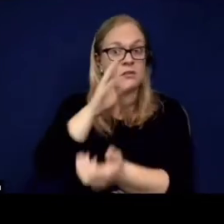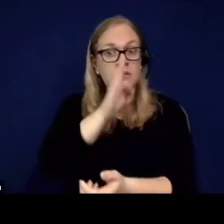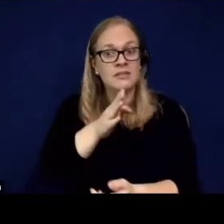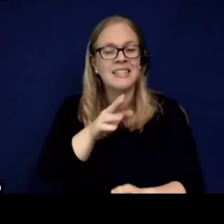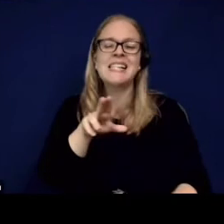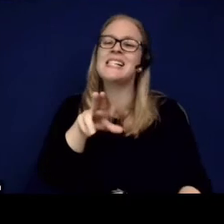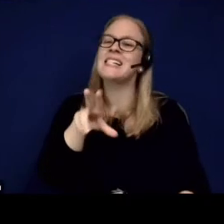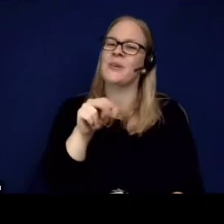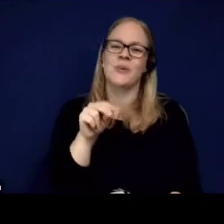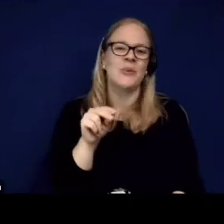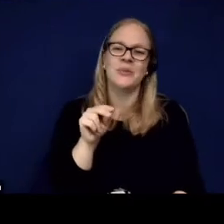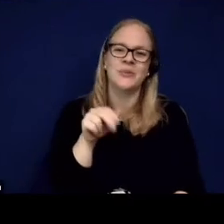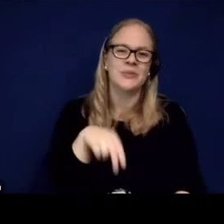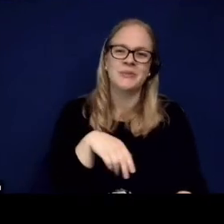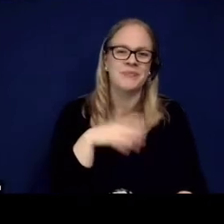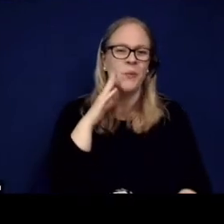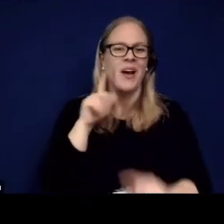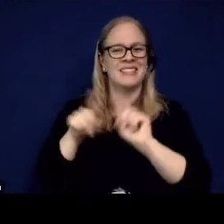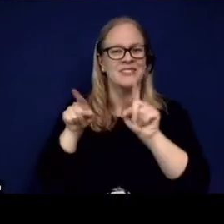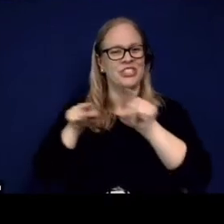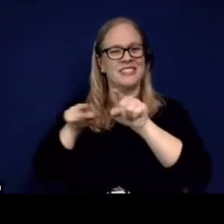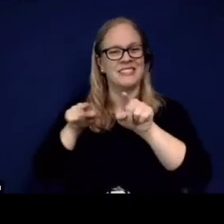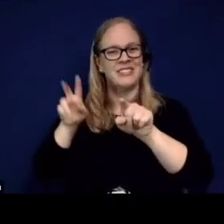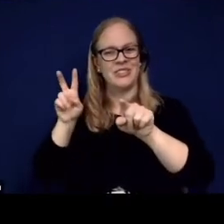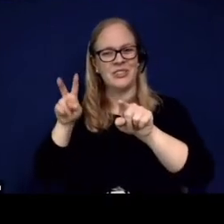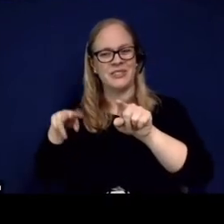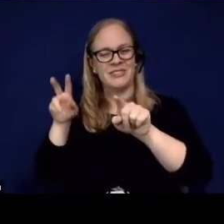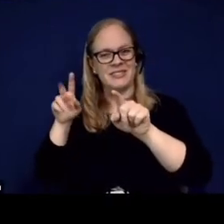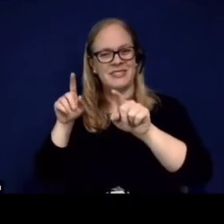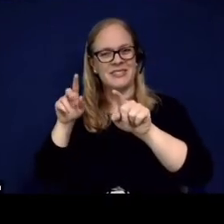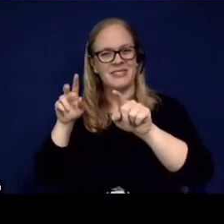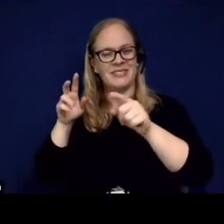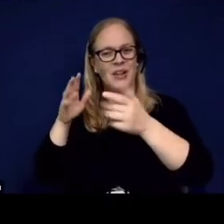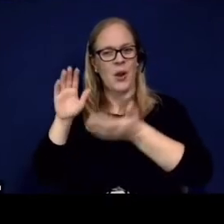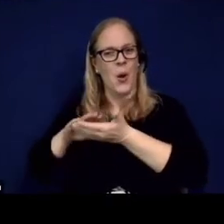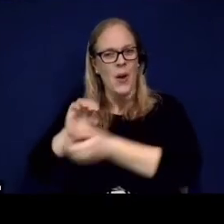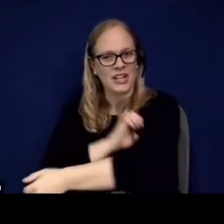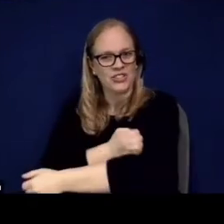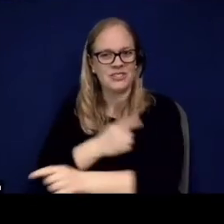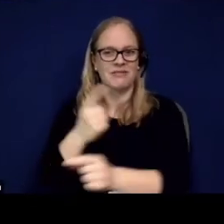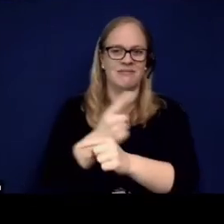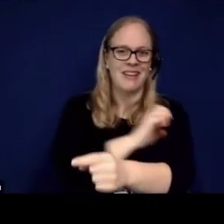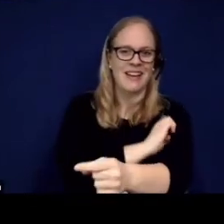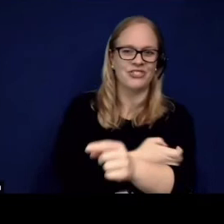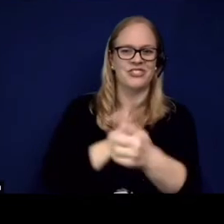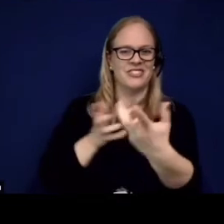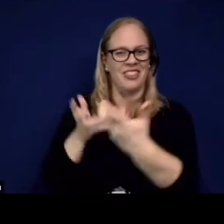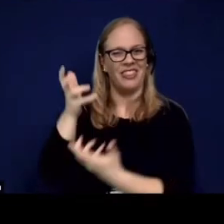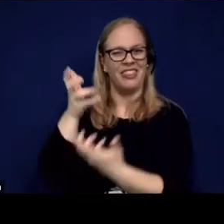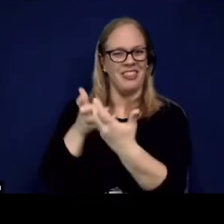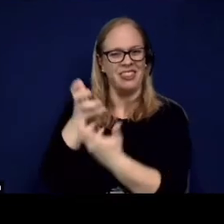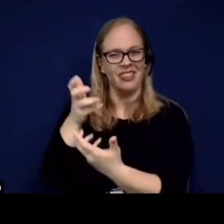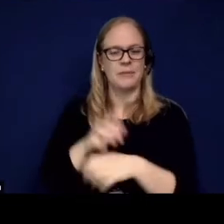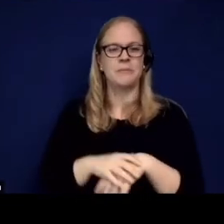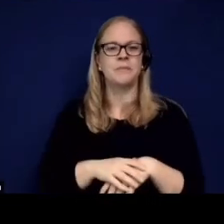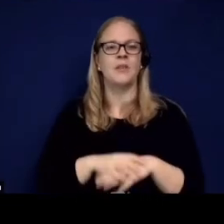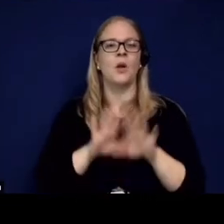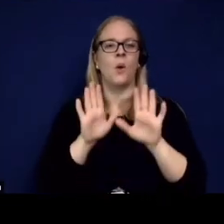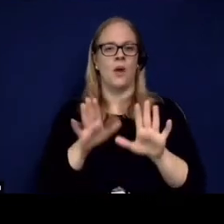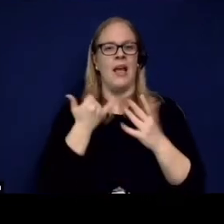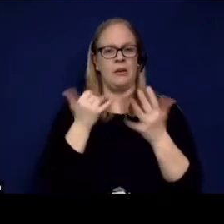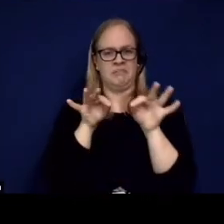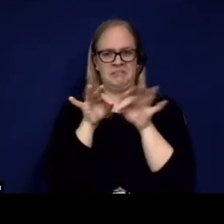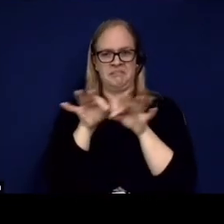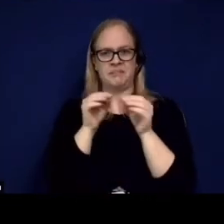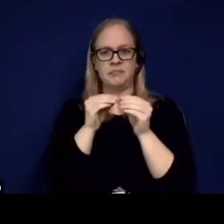Now, so let me tell you a little about the properties of Bluetooth low energy. Instead of near field magnetic induction, which is